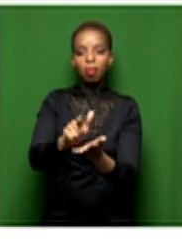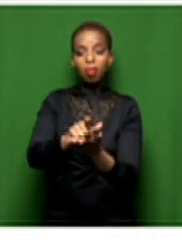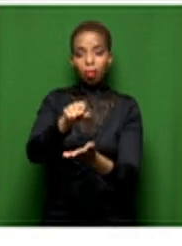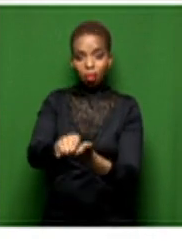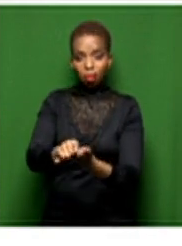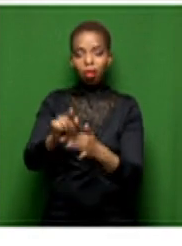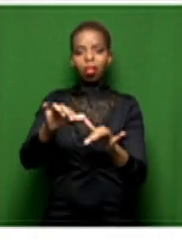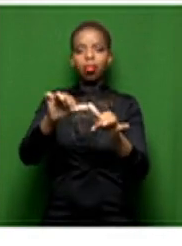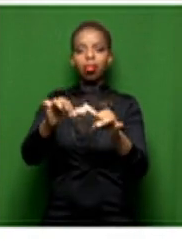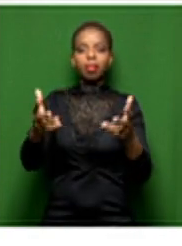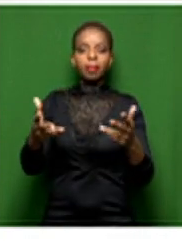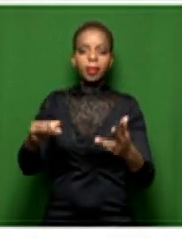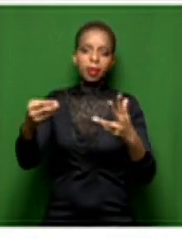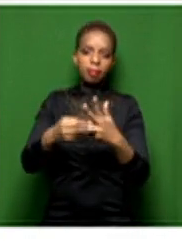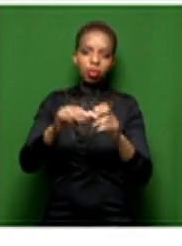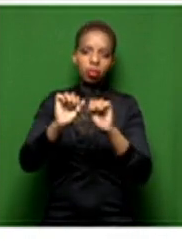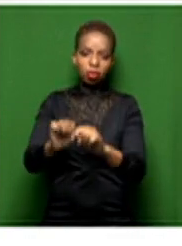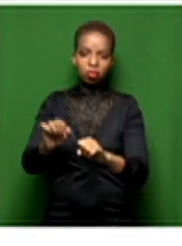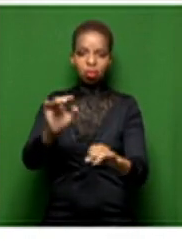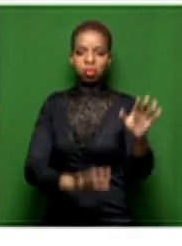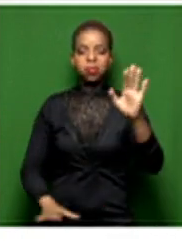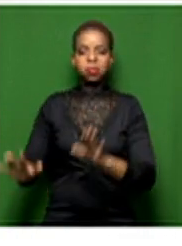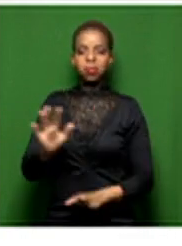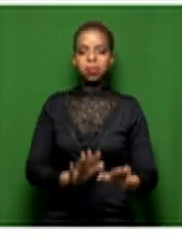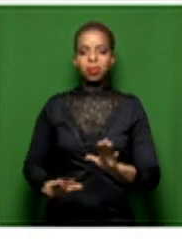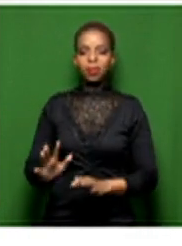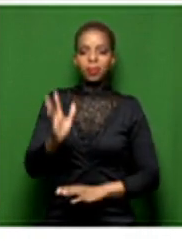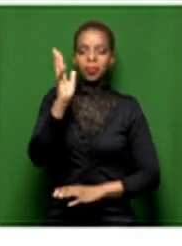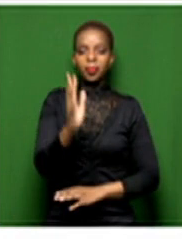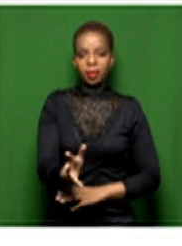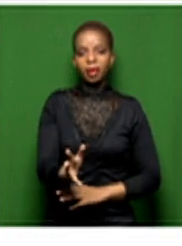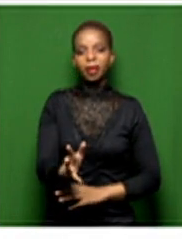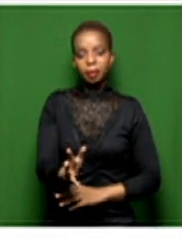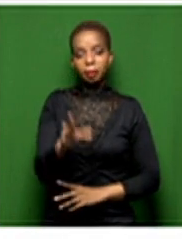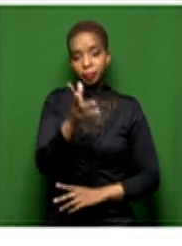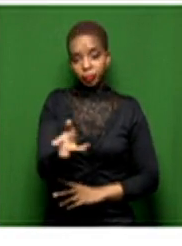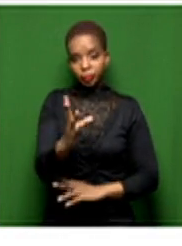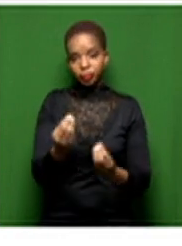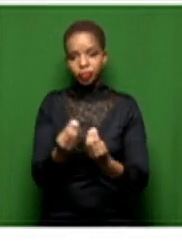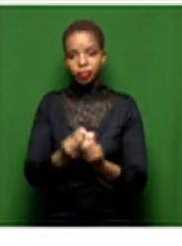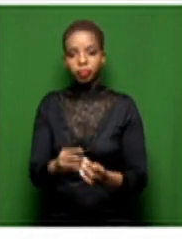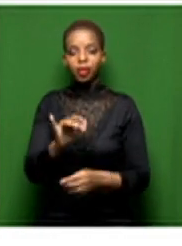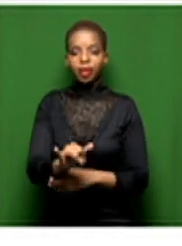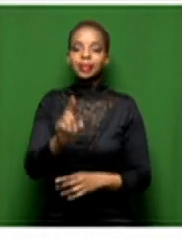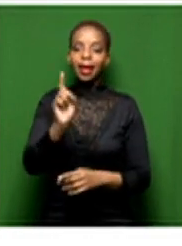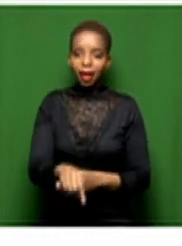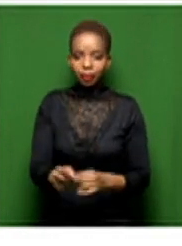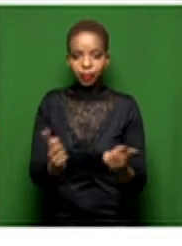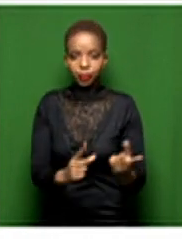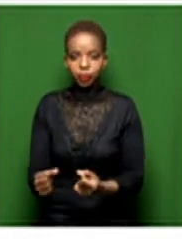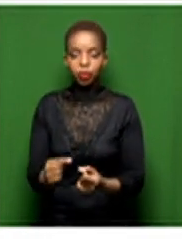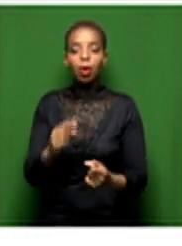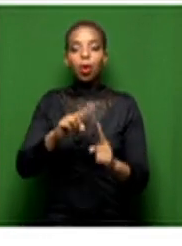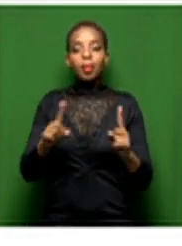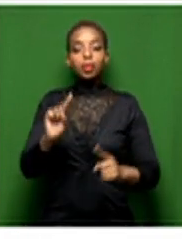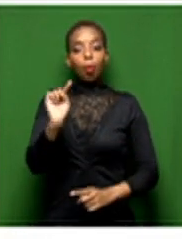know. And they start not on zero, but they start with a very big figure that they have to both service. And it's not only serviced